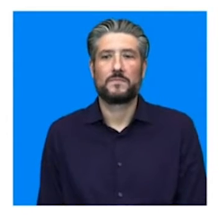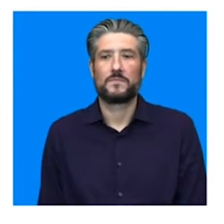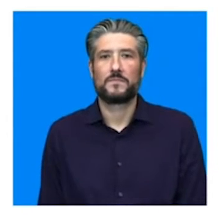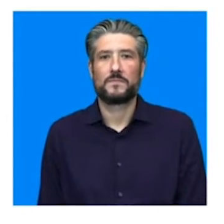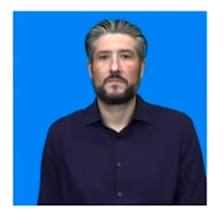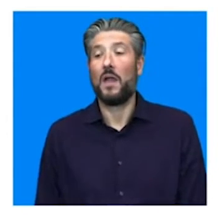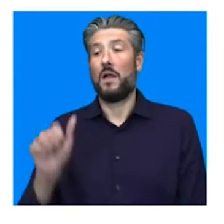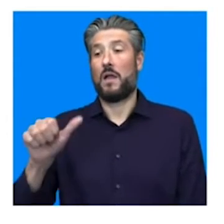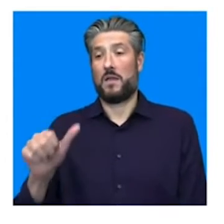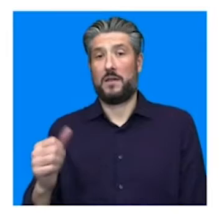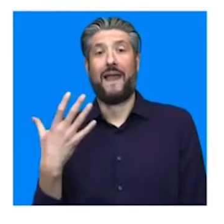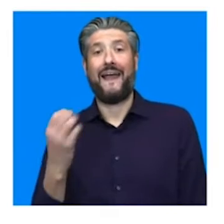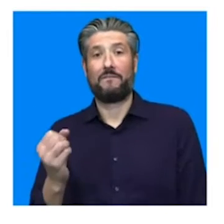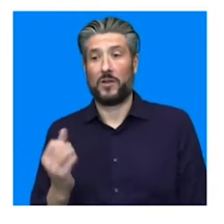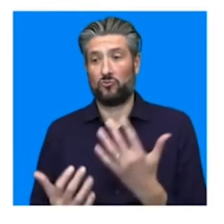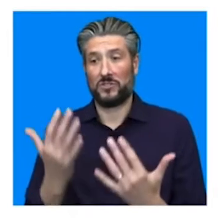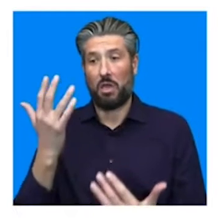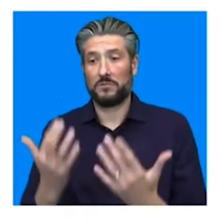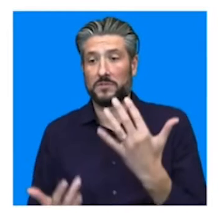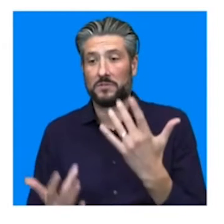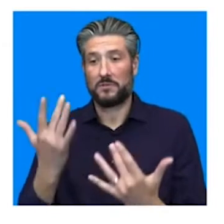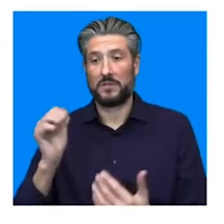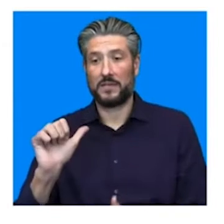I got some results for the